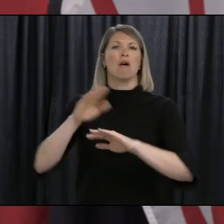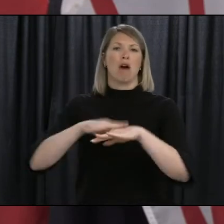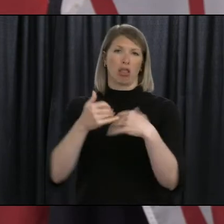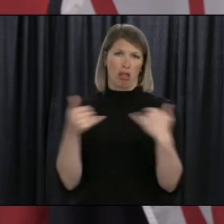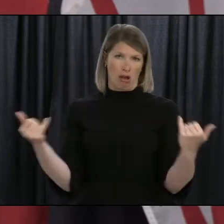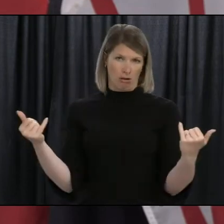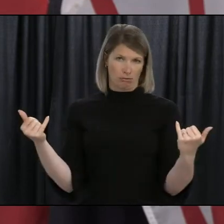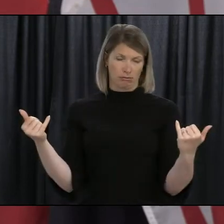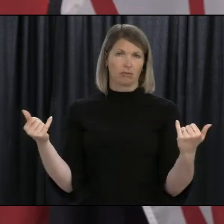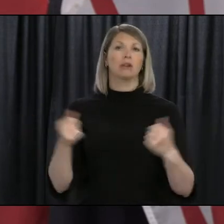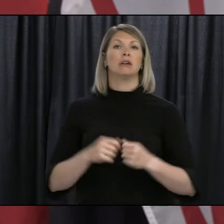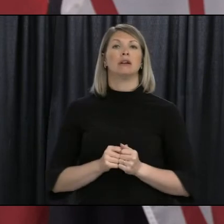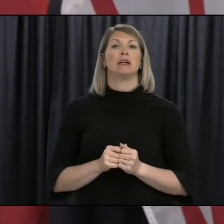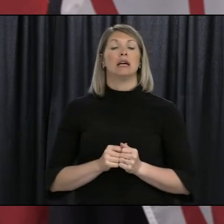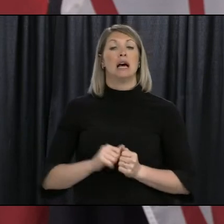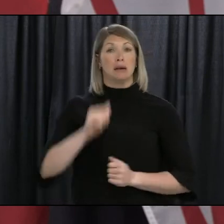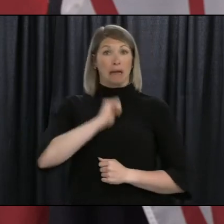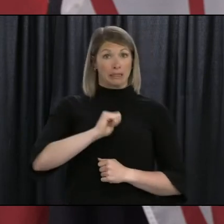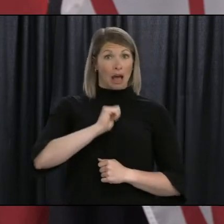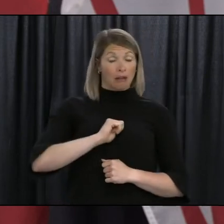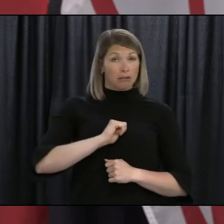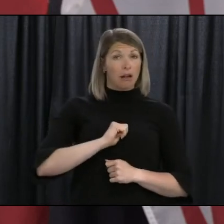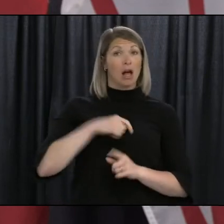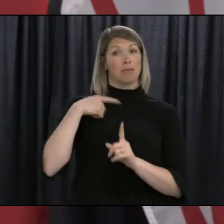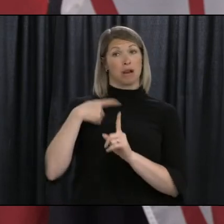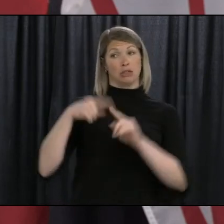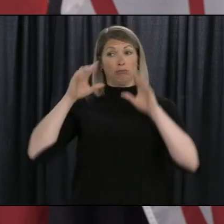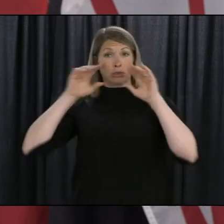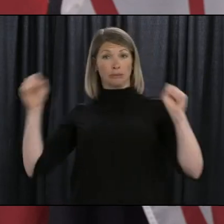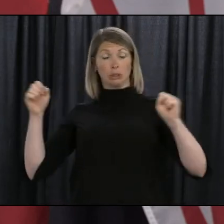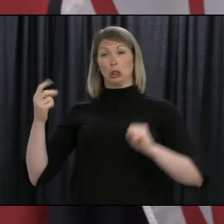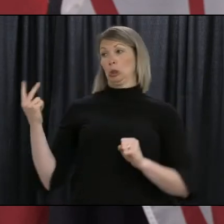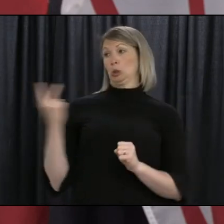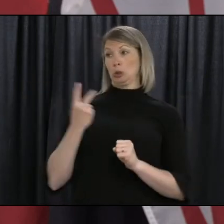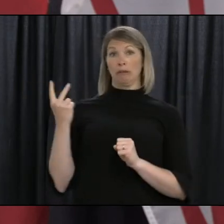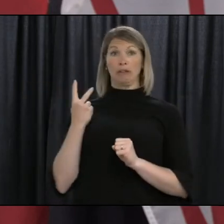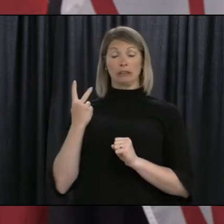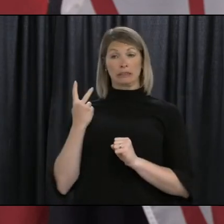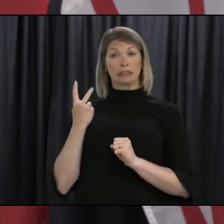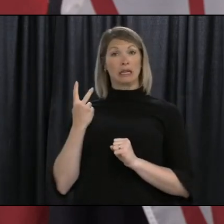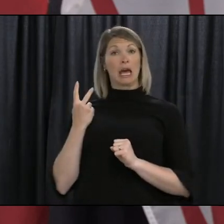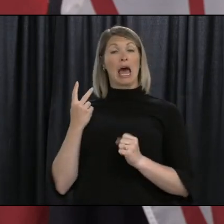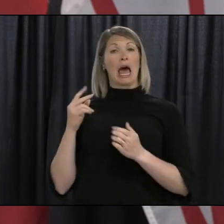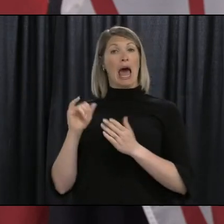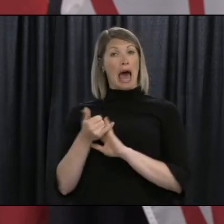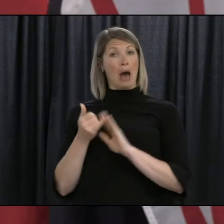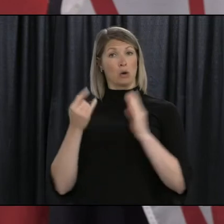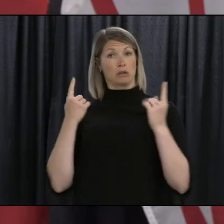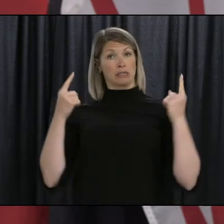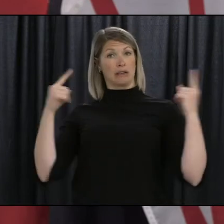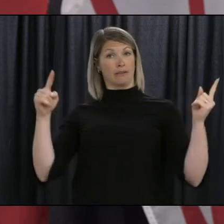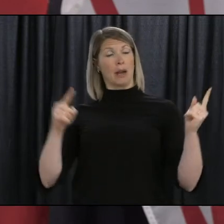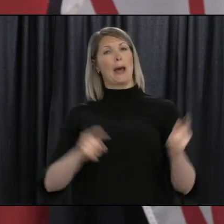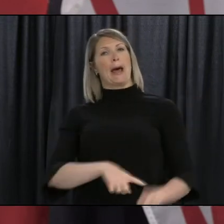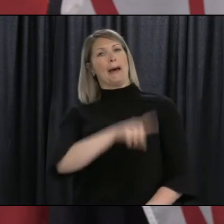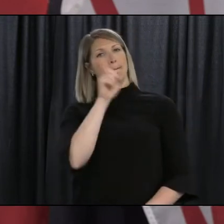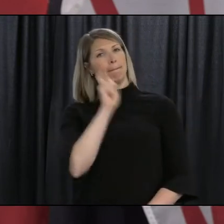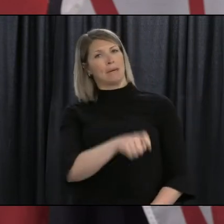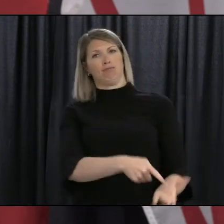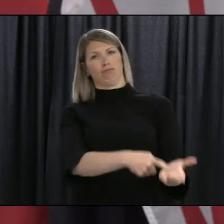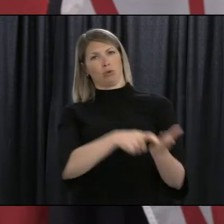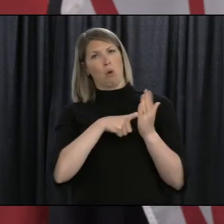Premier and myself, our path forward requires federal government assistance and working